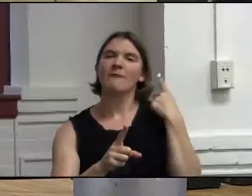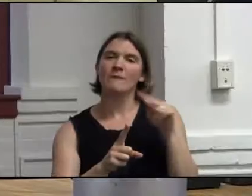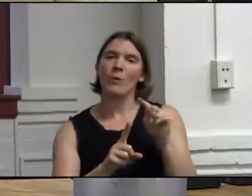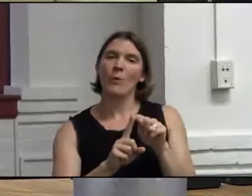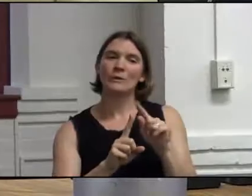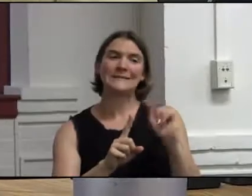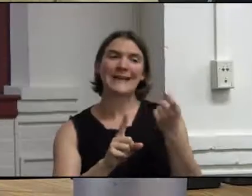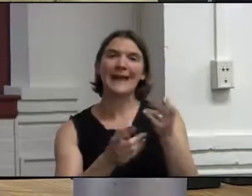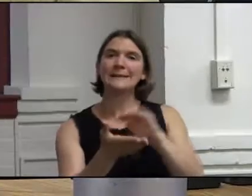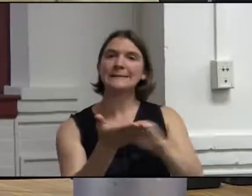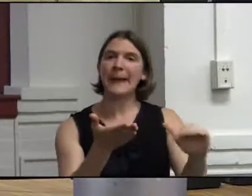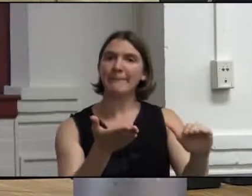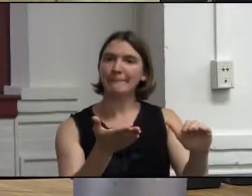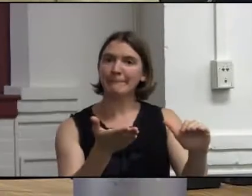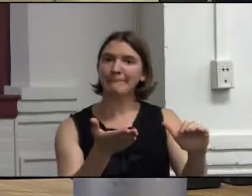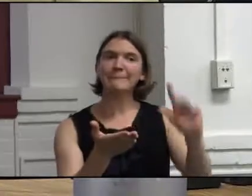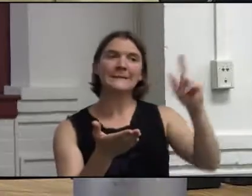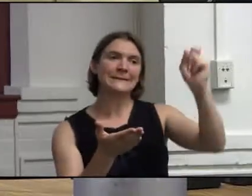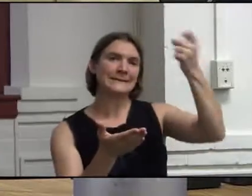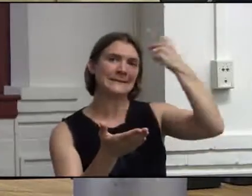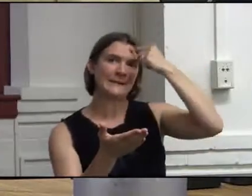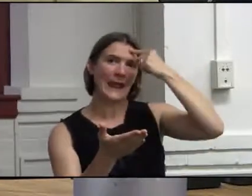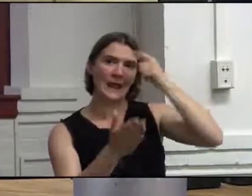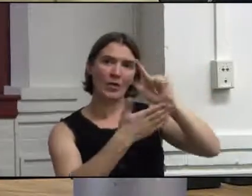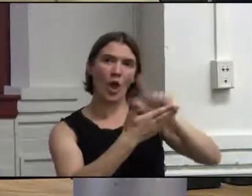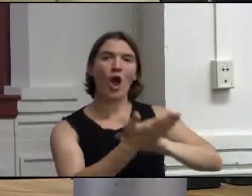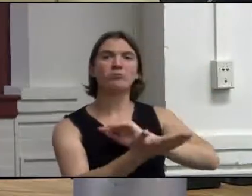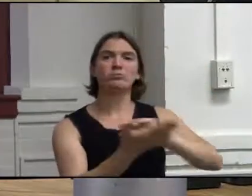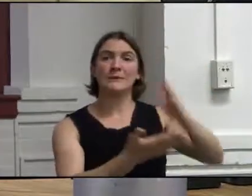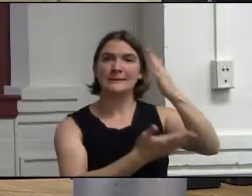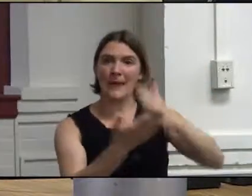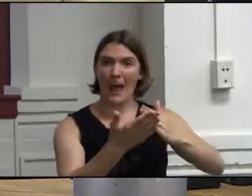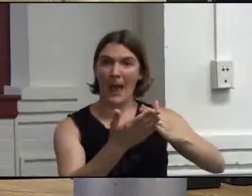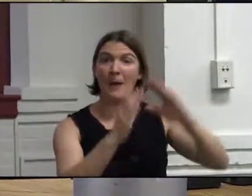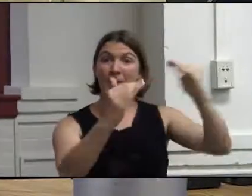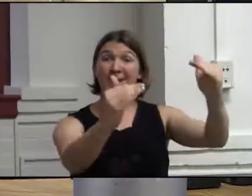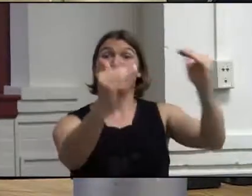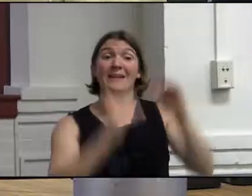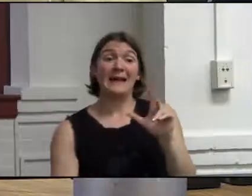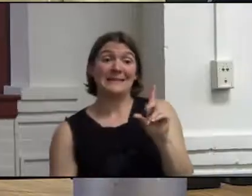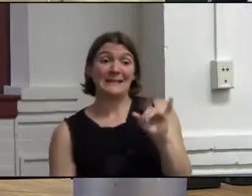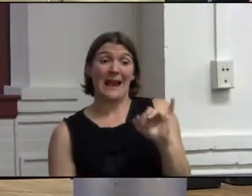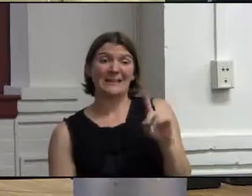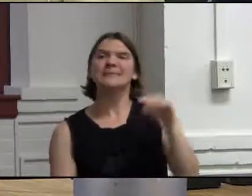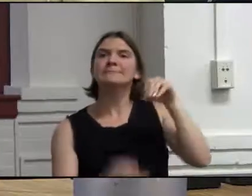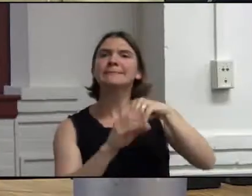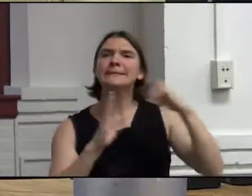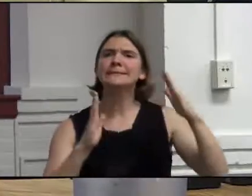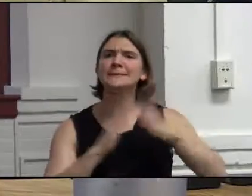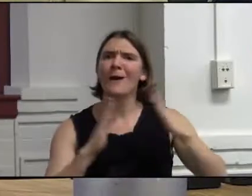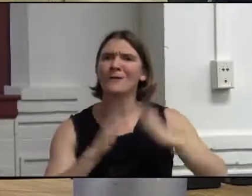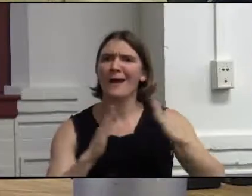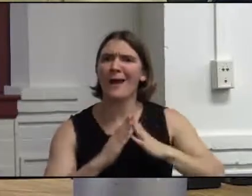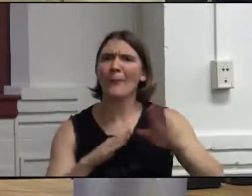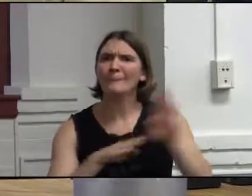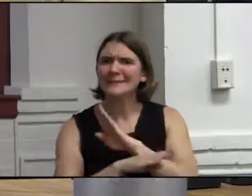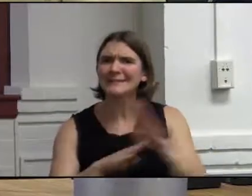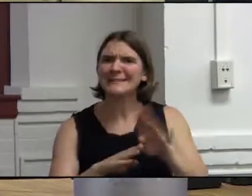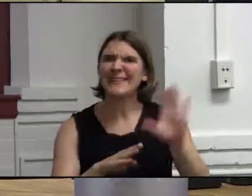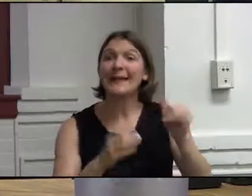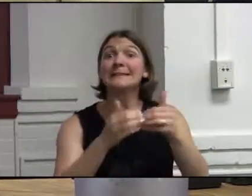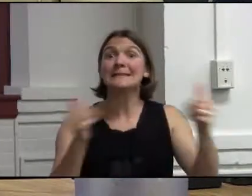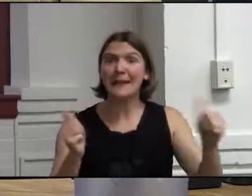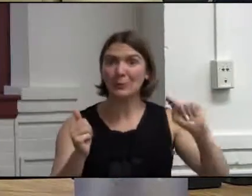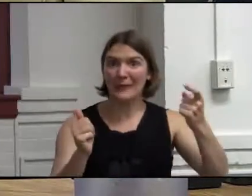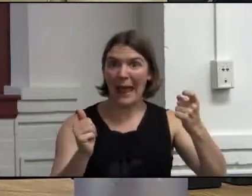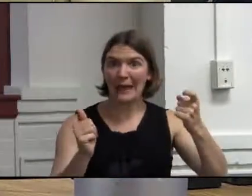the tax exempt properties and under state law, the DID assessment for the downtown improvement district, so that's a separate